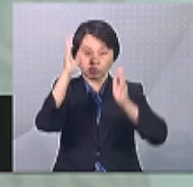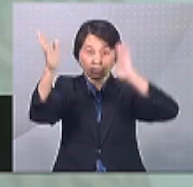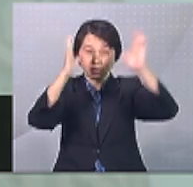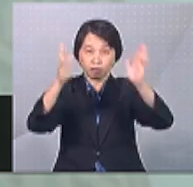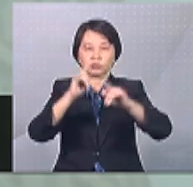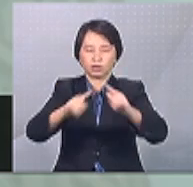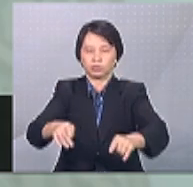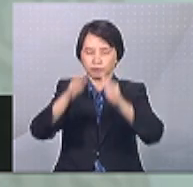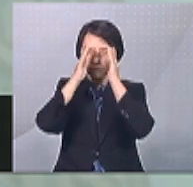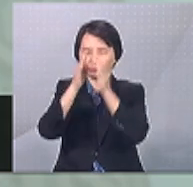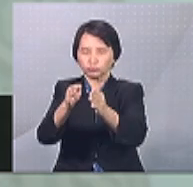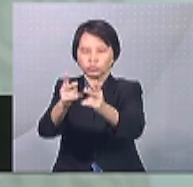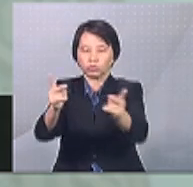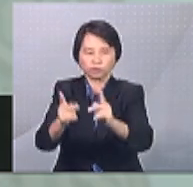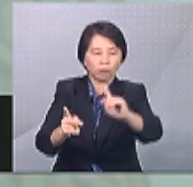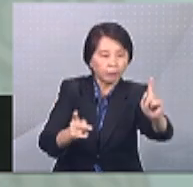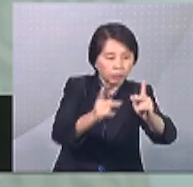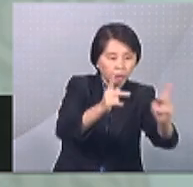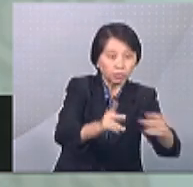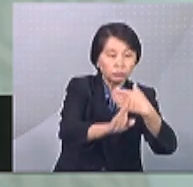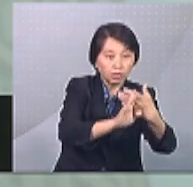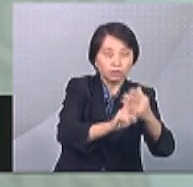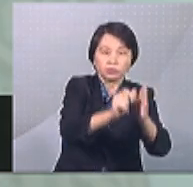tertumpu pada kawasan tersebut.